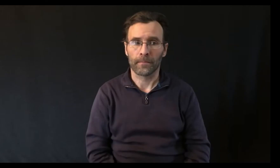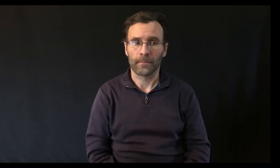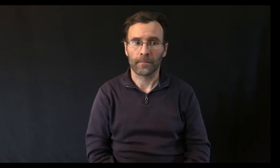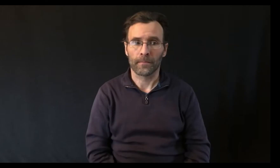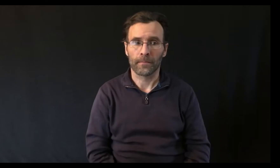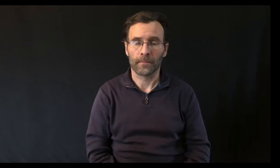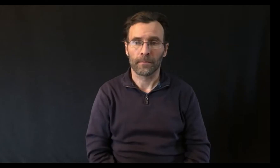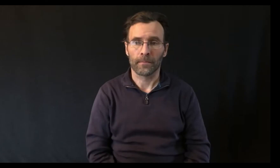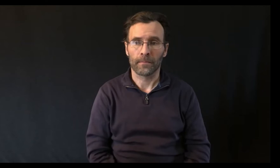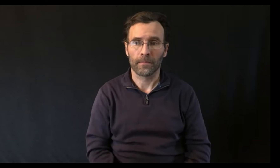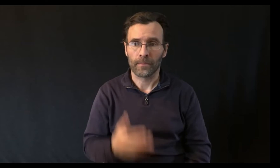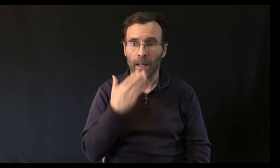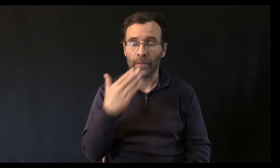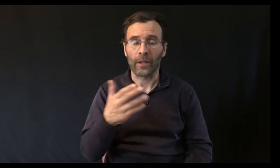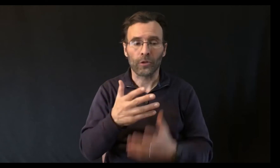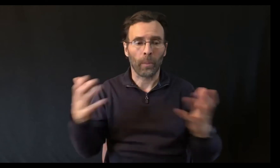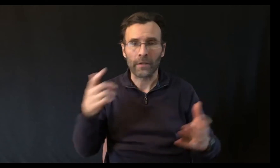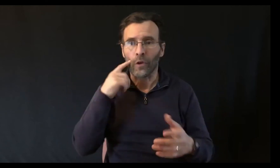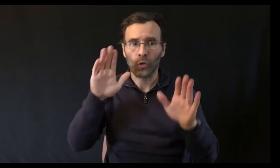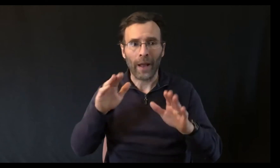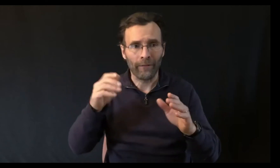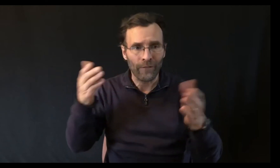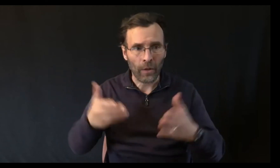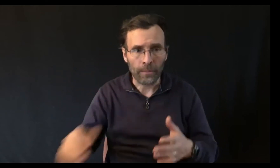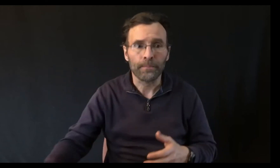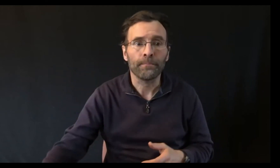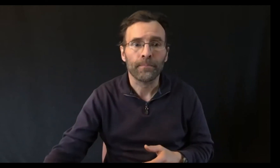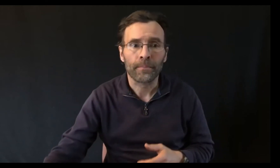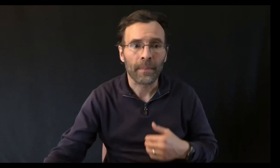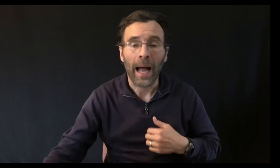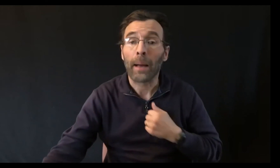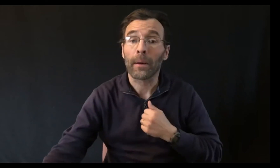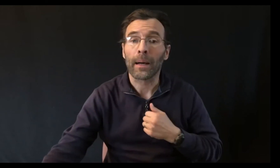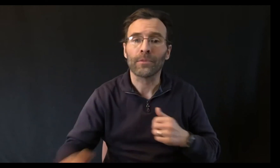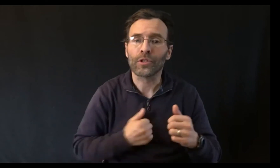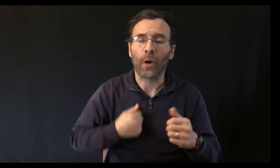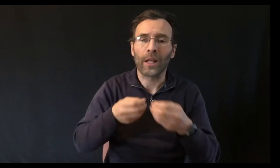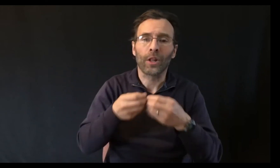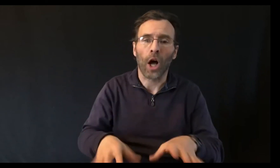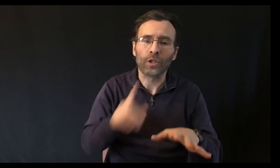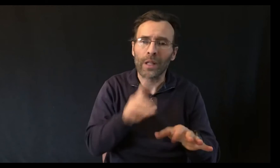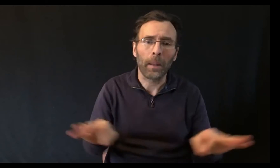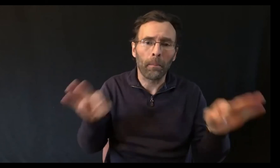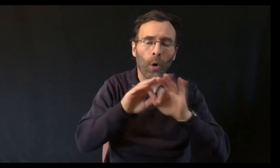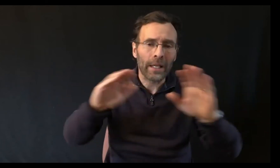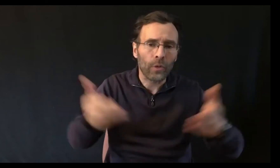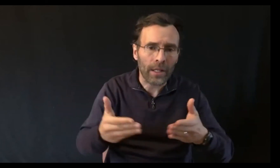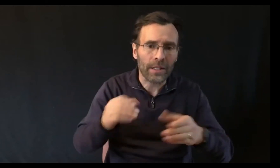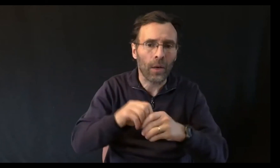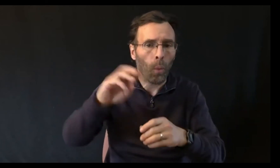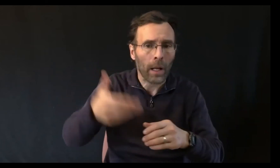Thank you so much for that great video. And I apologize that we lost a really important introduction and